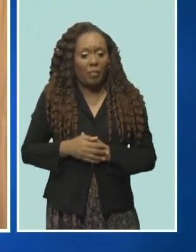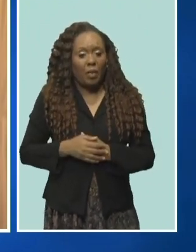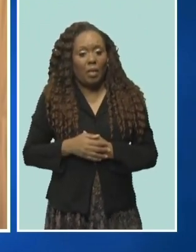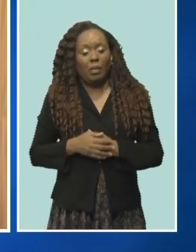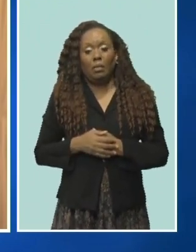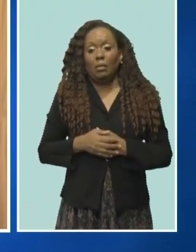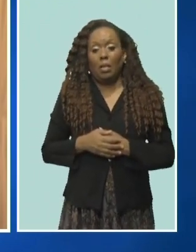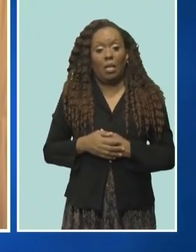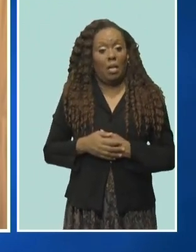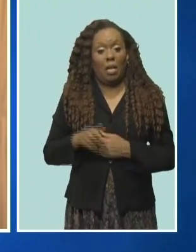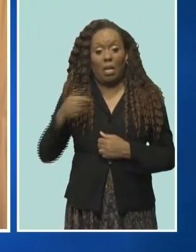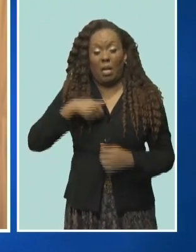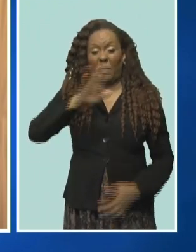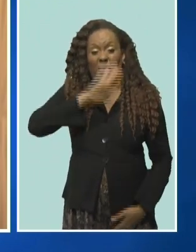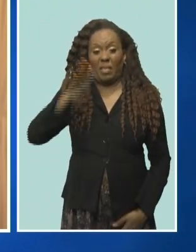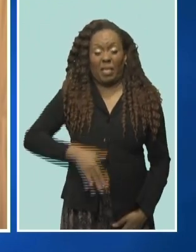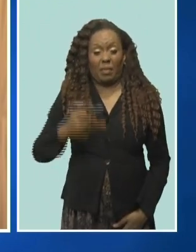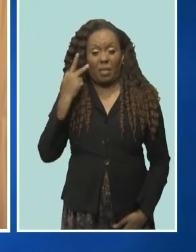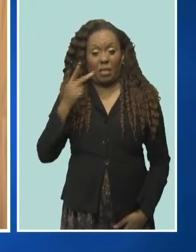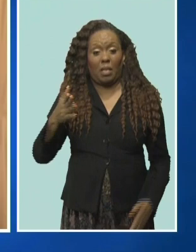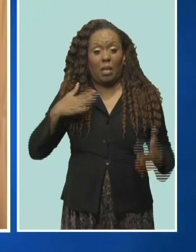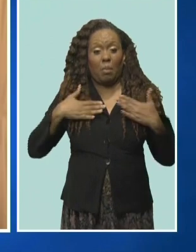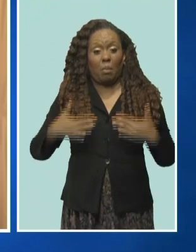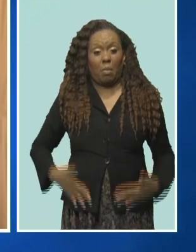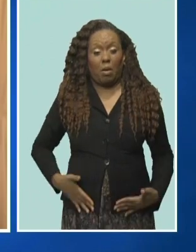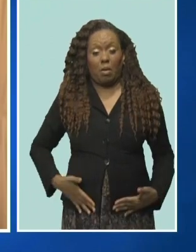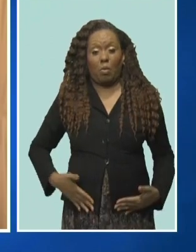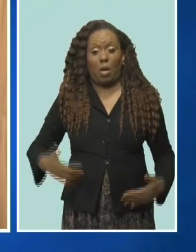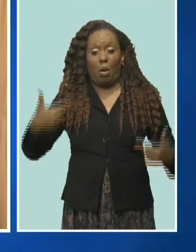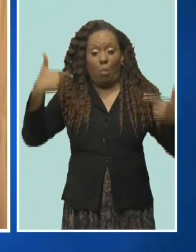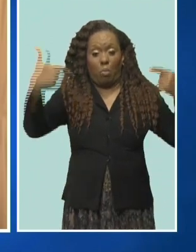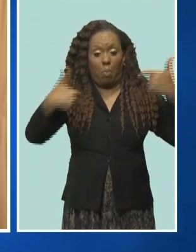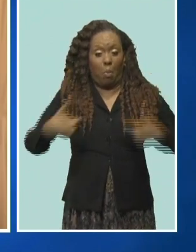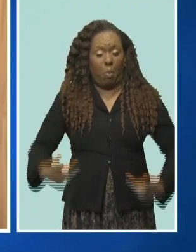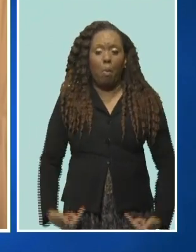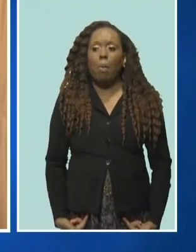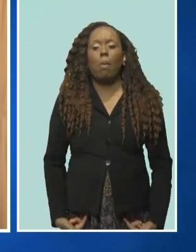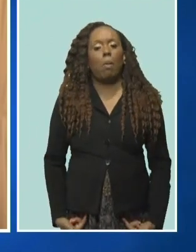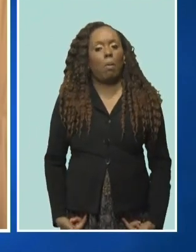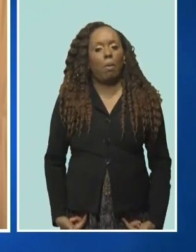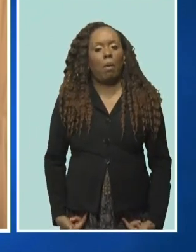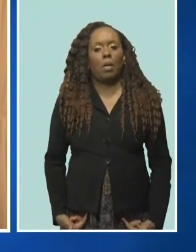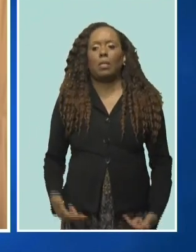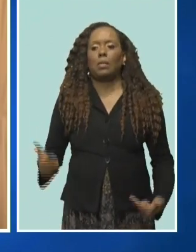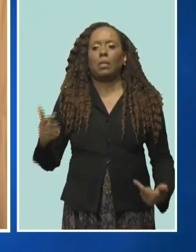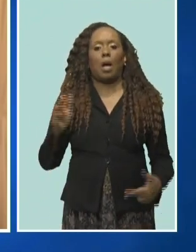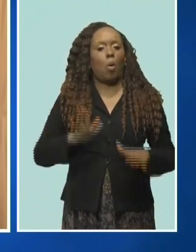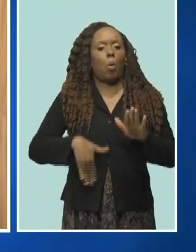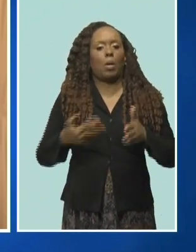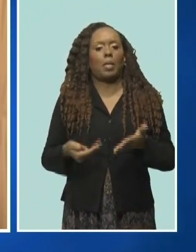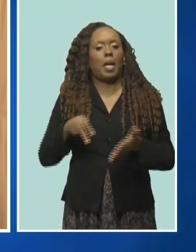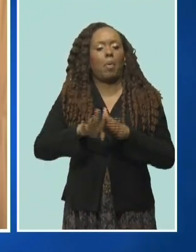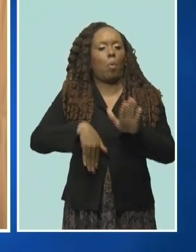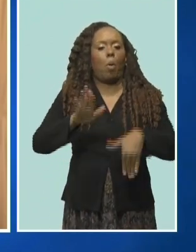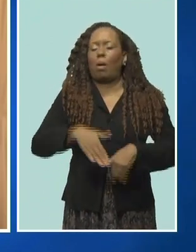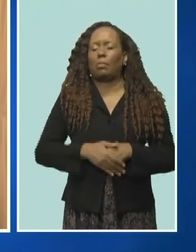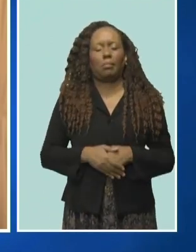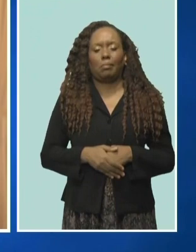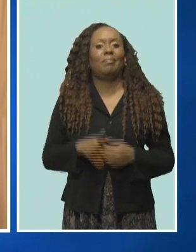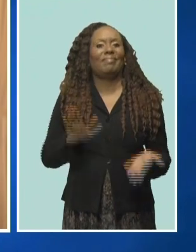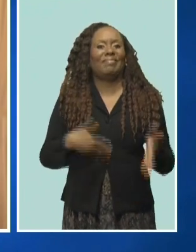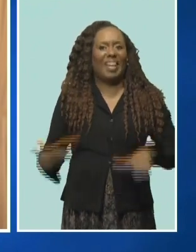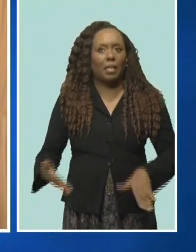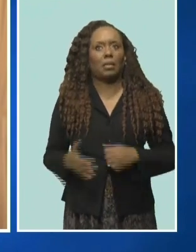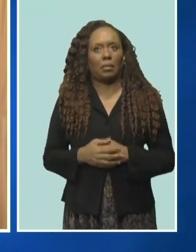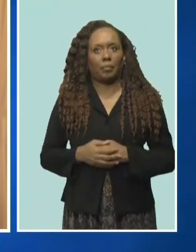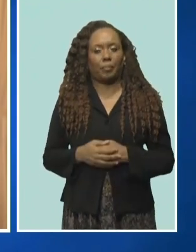bullets walk, yet. Never once. Once the body dead, the dead. The only time a sharp blade can help you